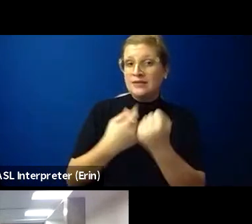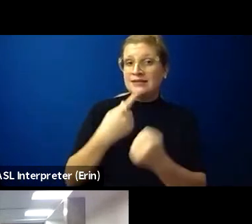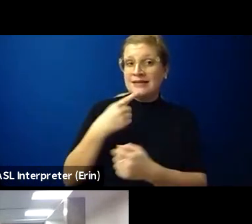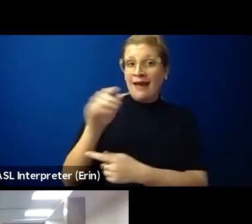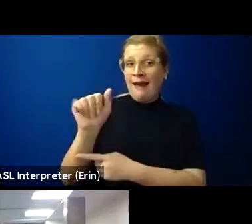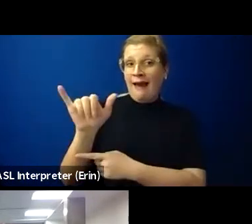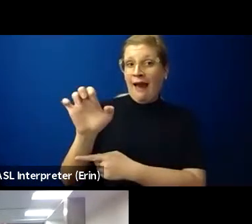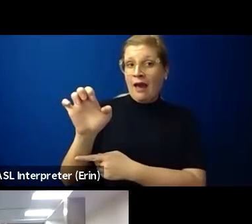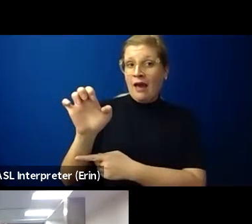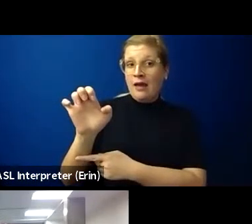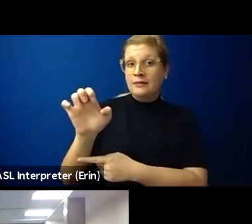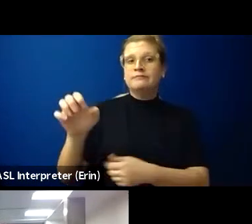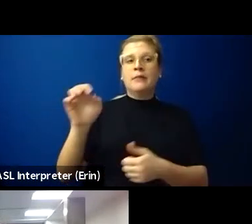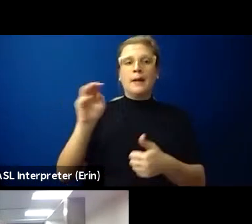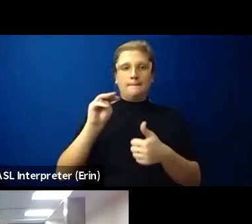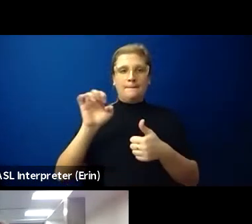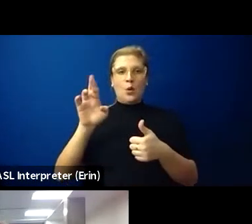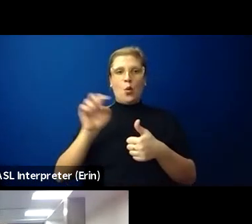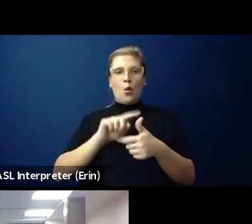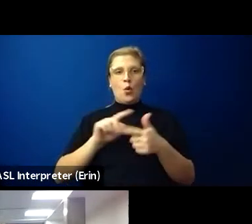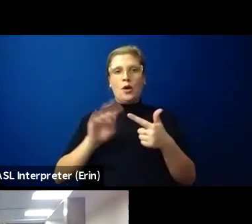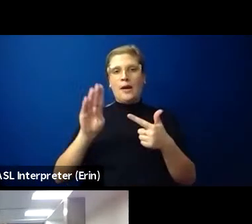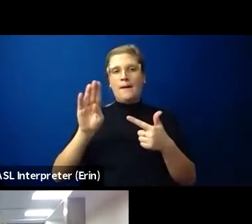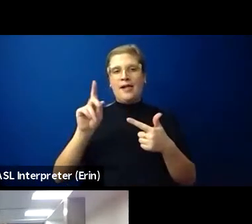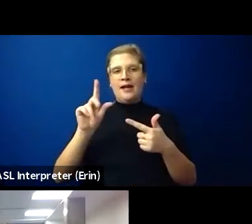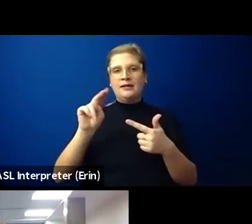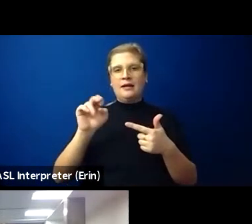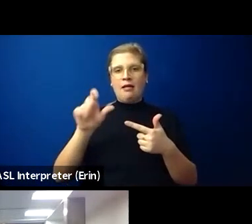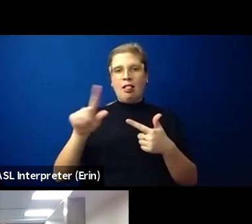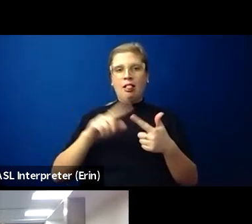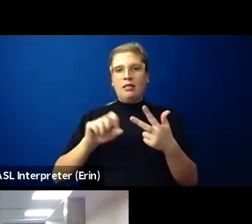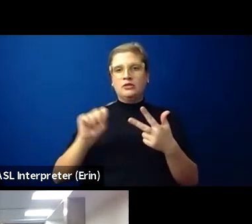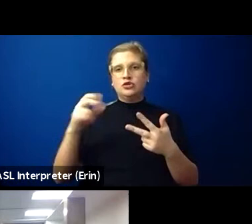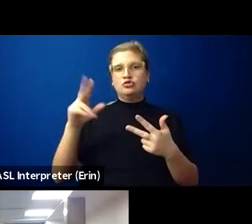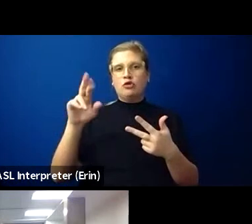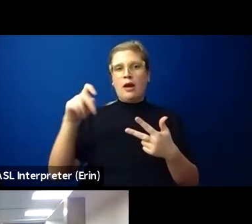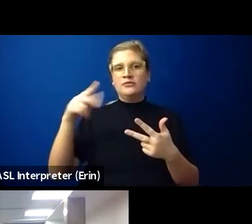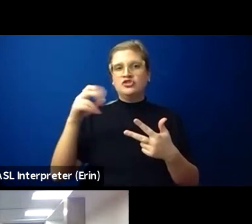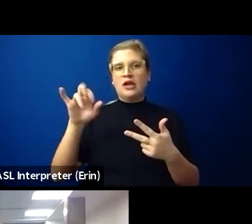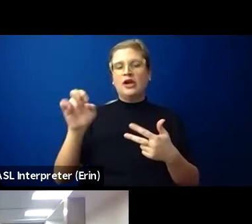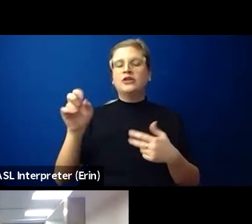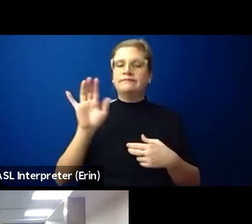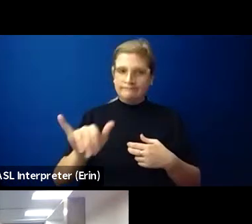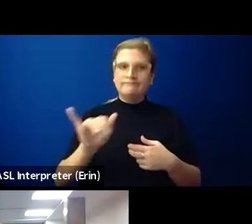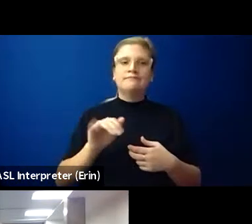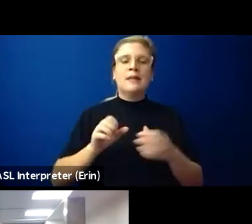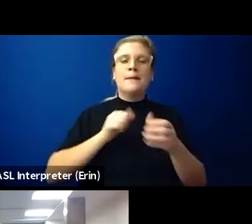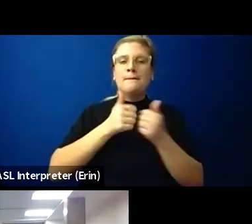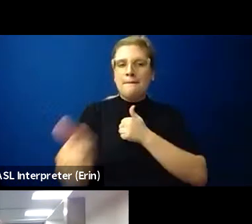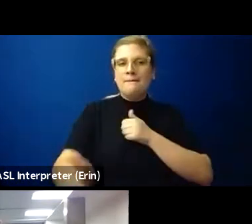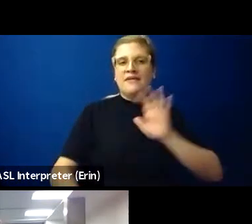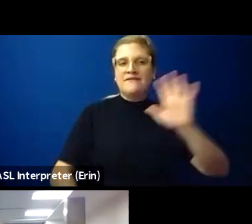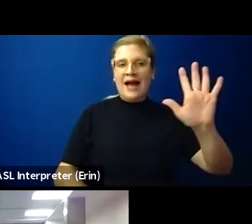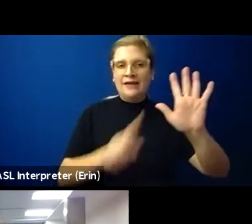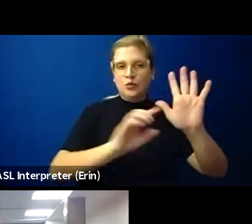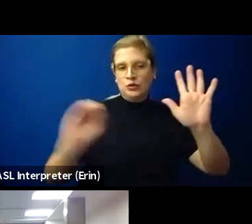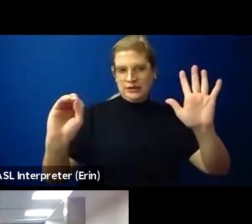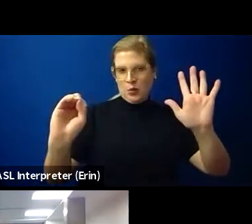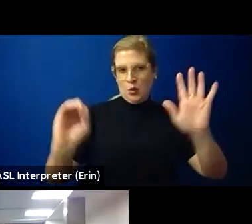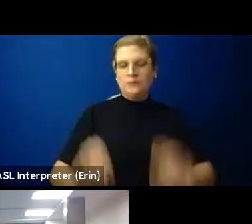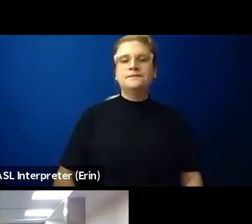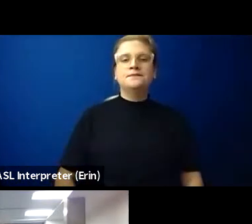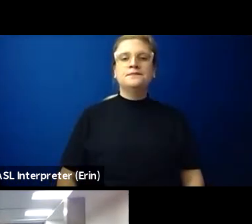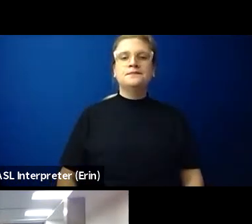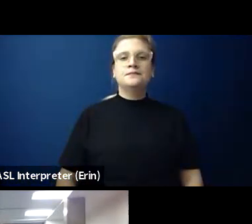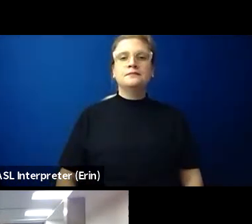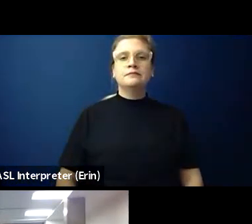aye. Aye. Aye. That passes 5-0. Now that we pretty much